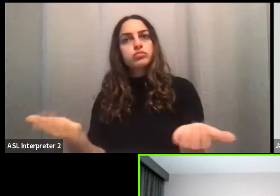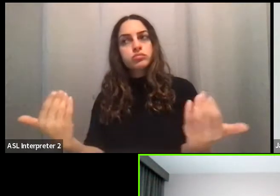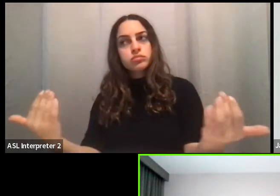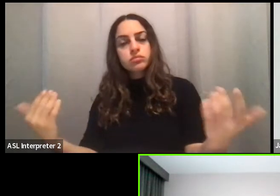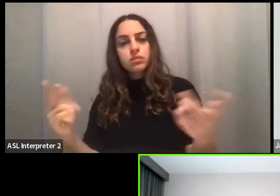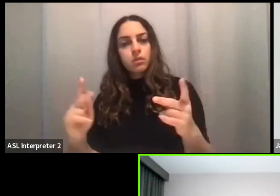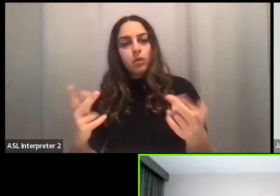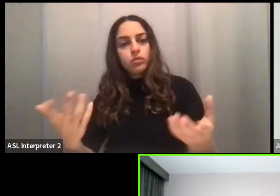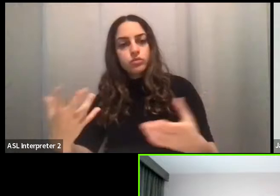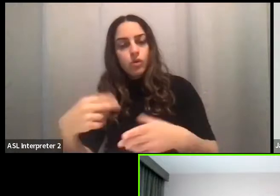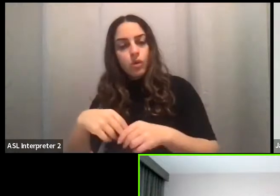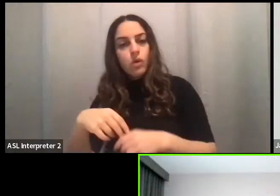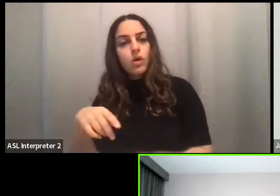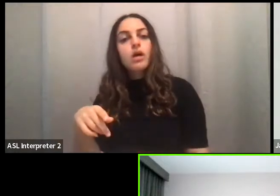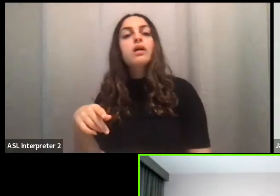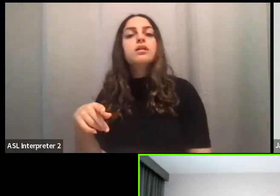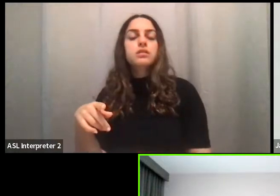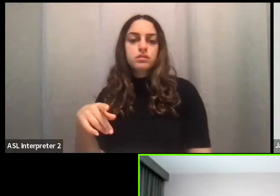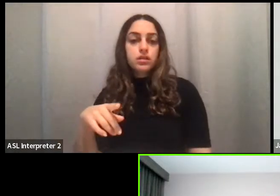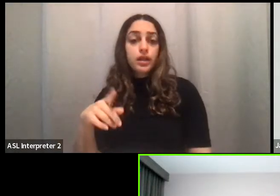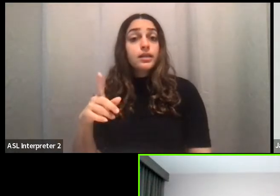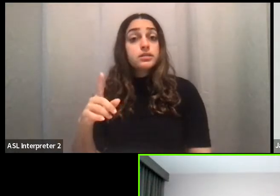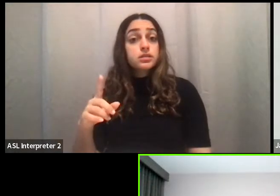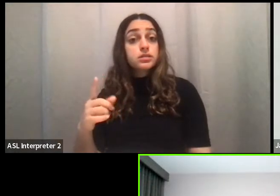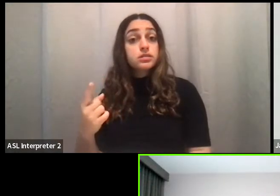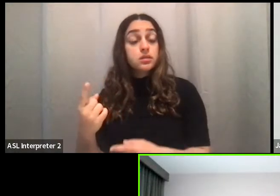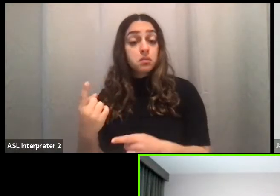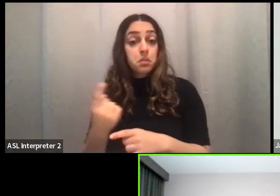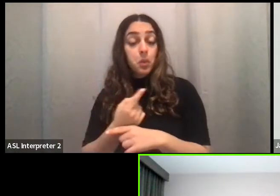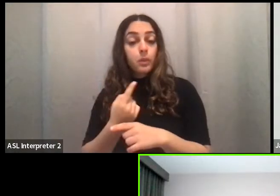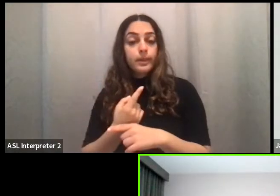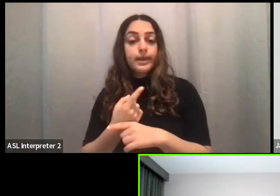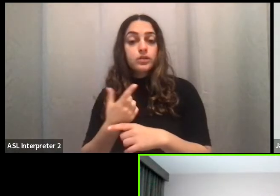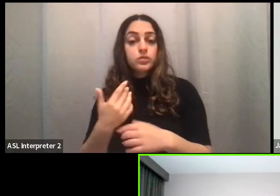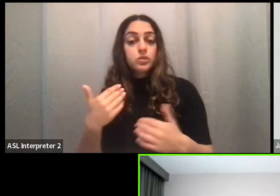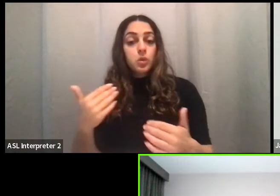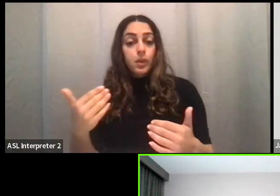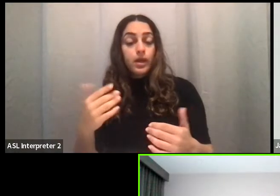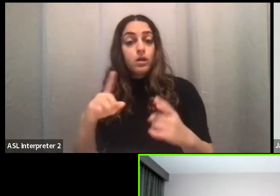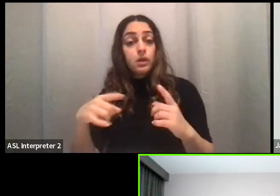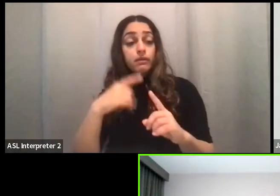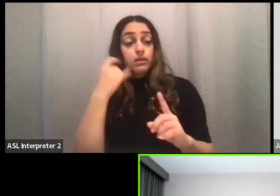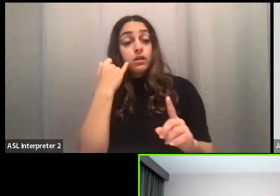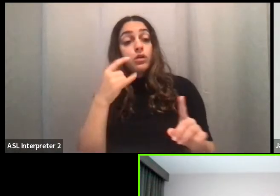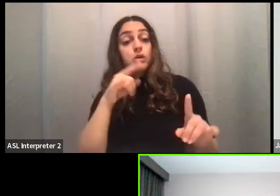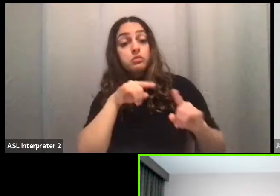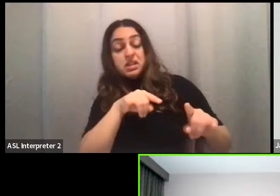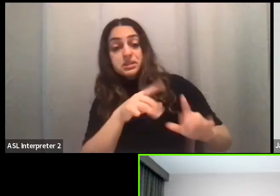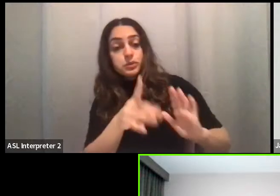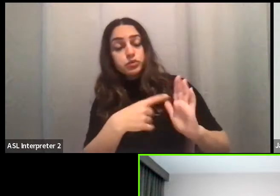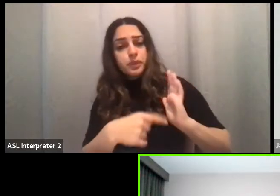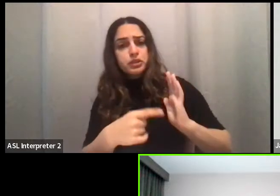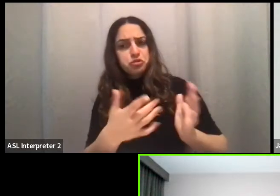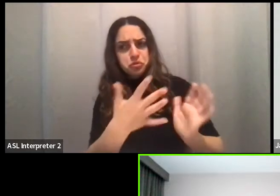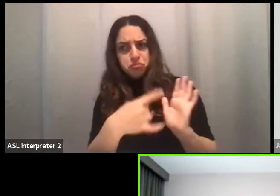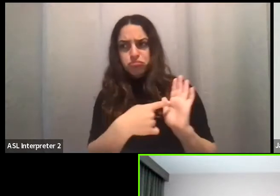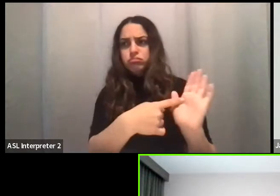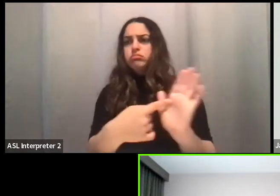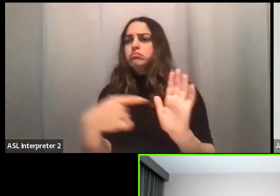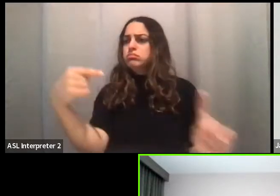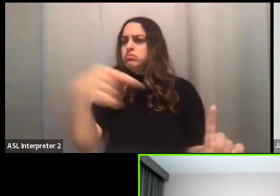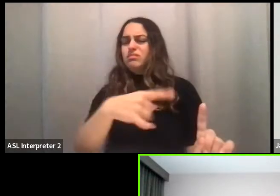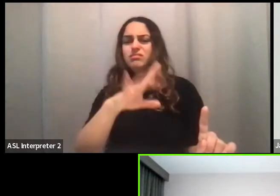in it's certainly appropriate to call out cases of harassment discrimination these are outrageous